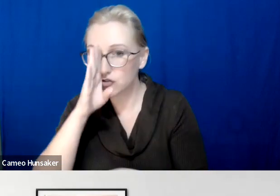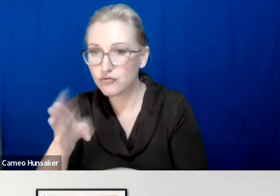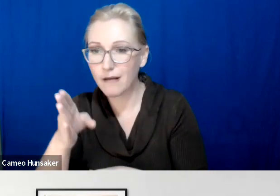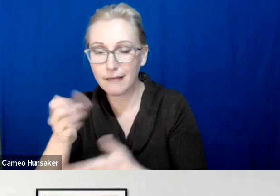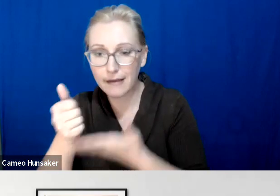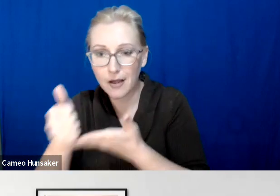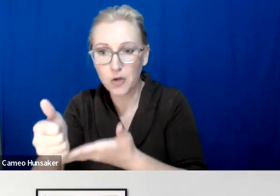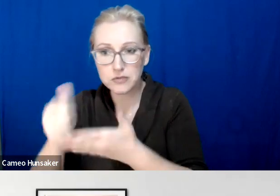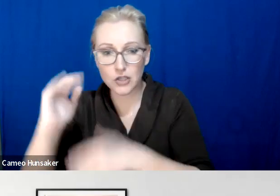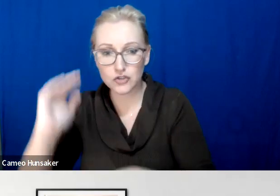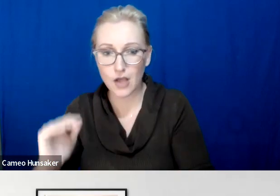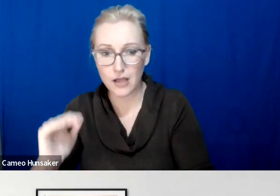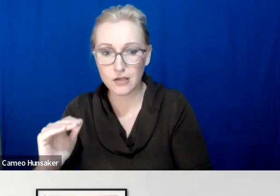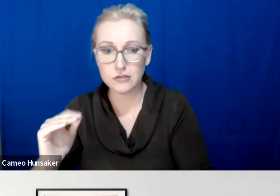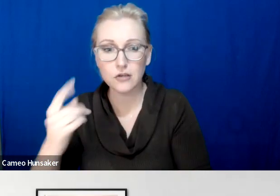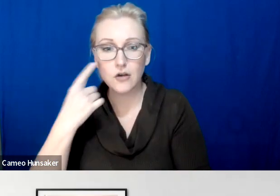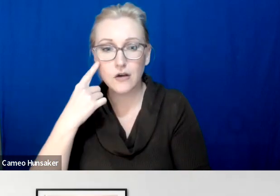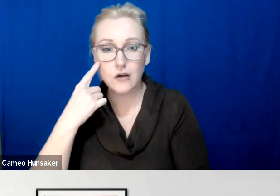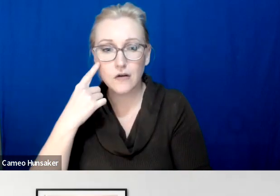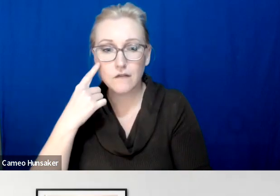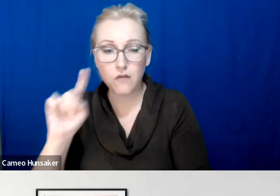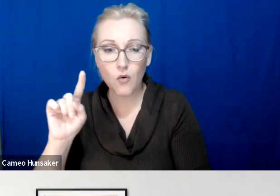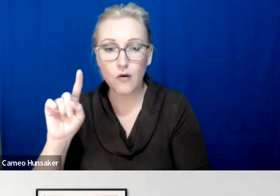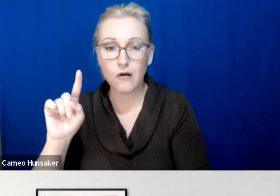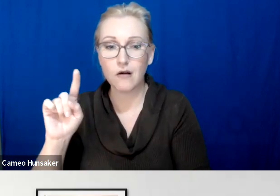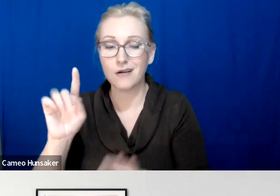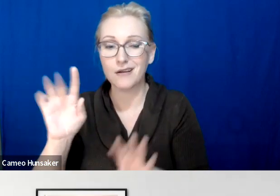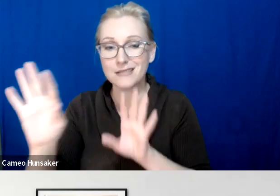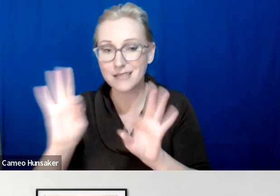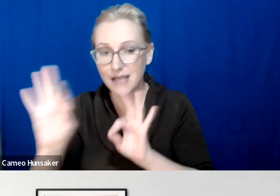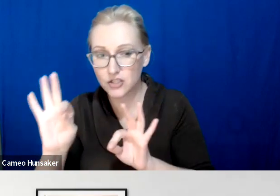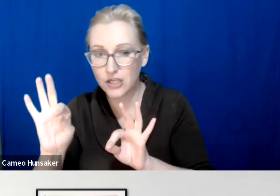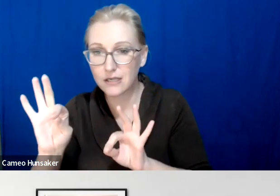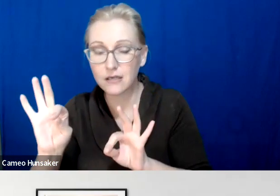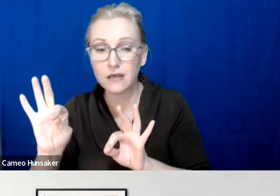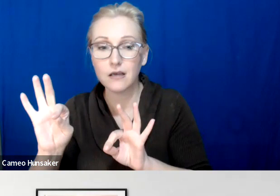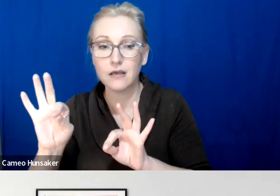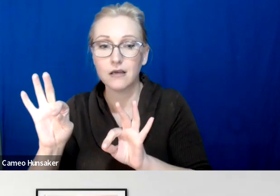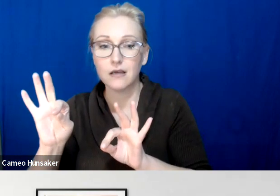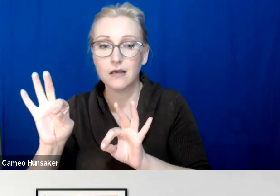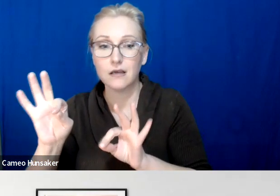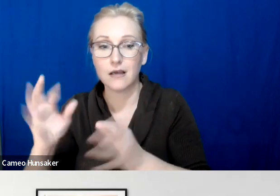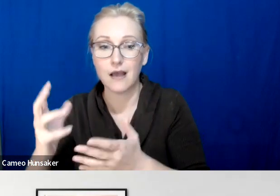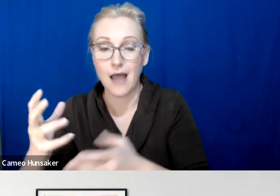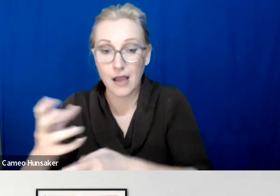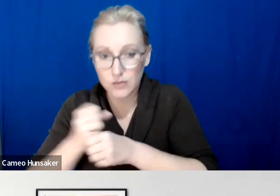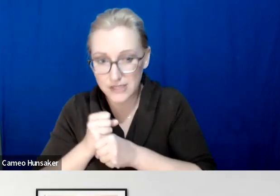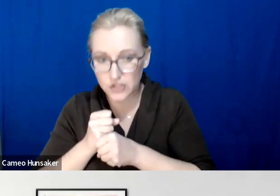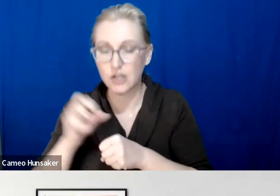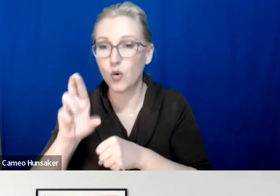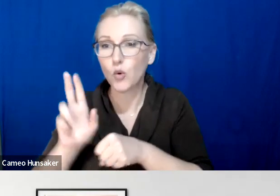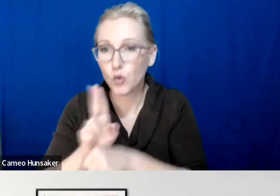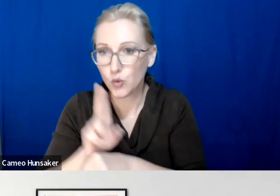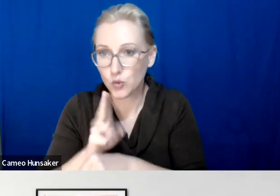disability in the selection, acquisition, or use of an assistive technology device. So examples